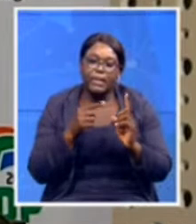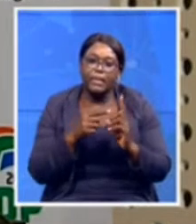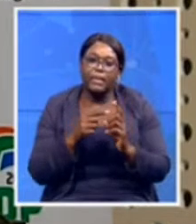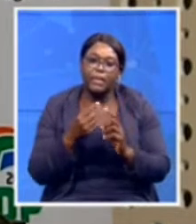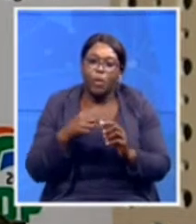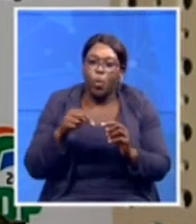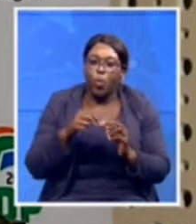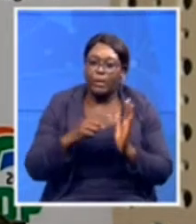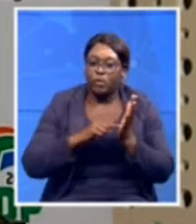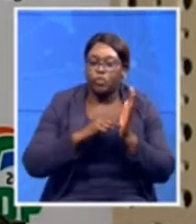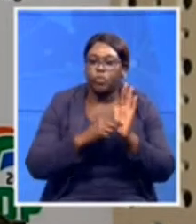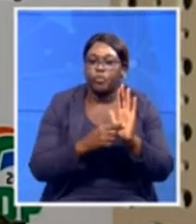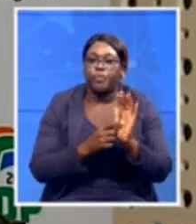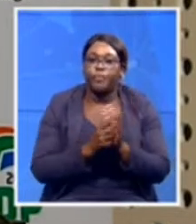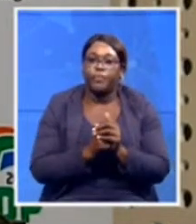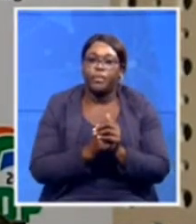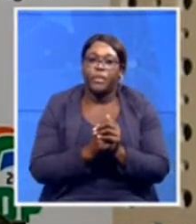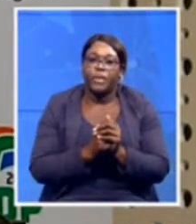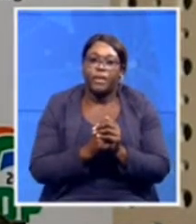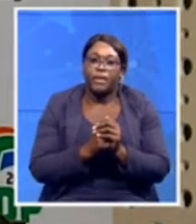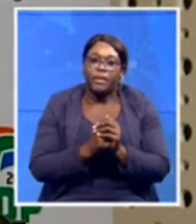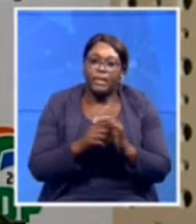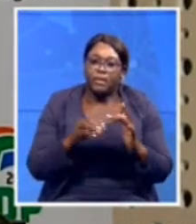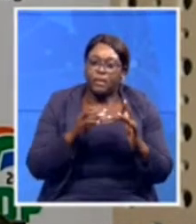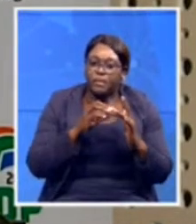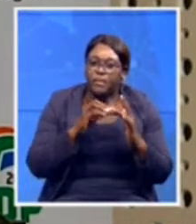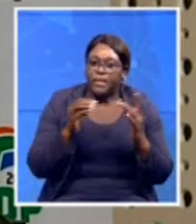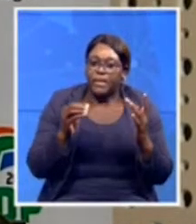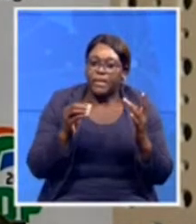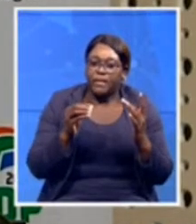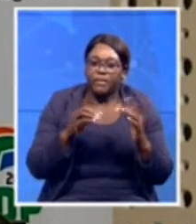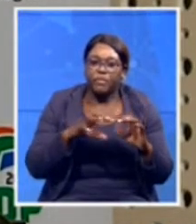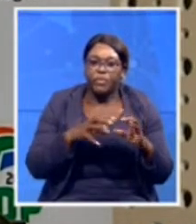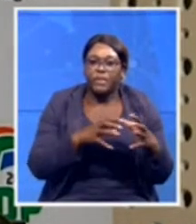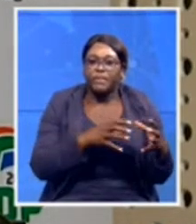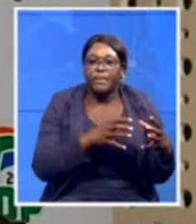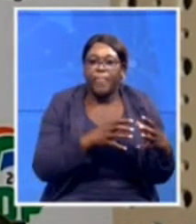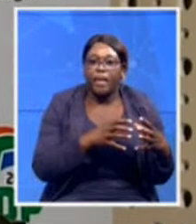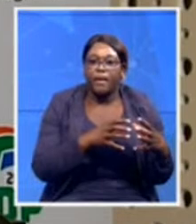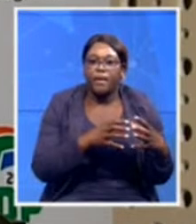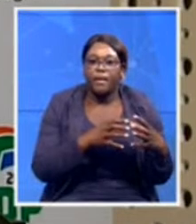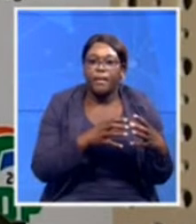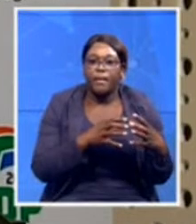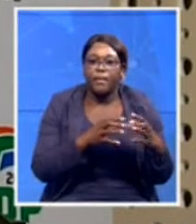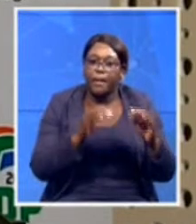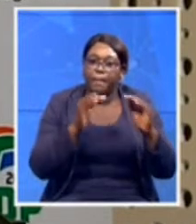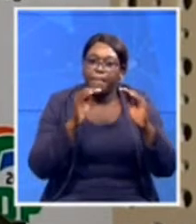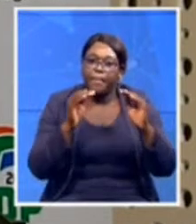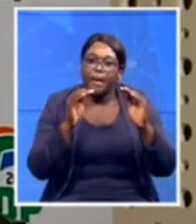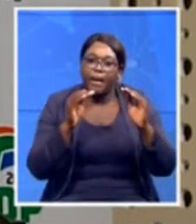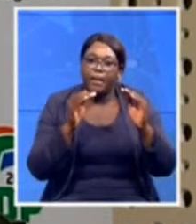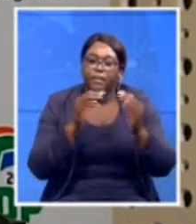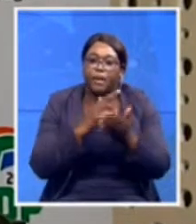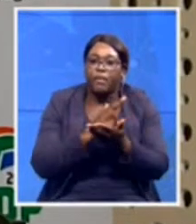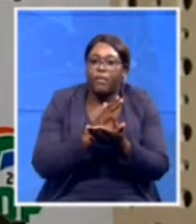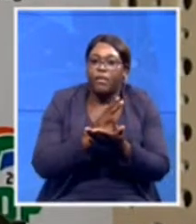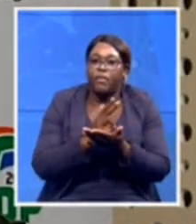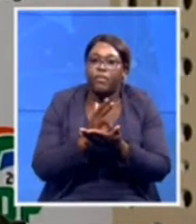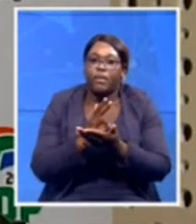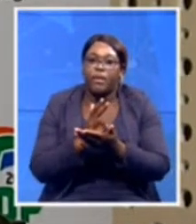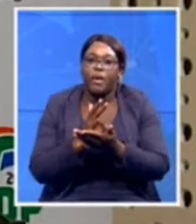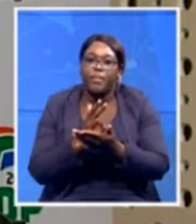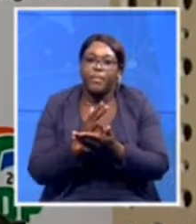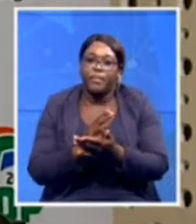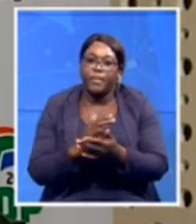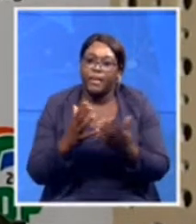specific provisions, and I know there's a distinction between publications and film and game content. I think it's an important distinction to draw. The first